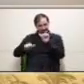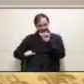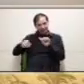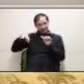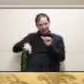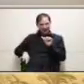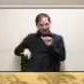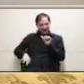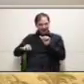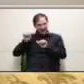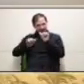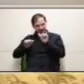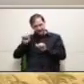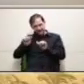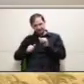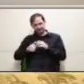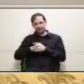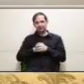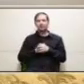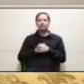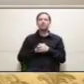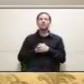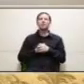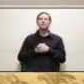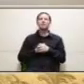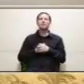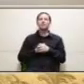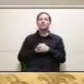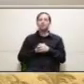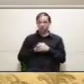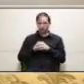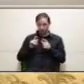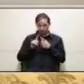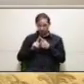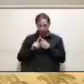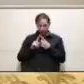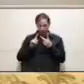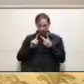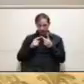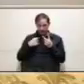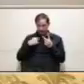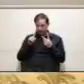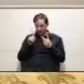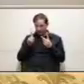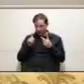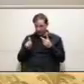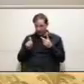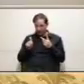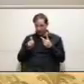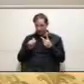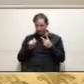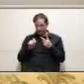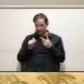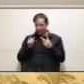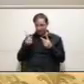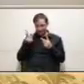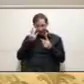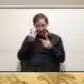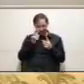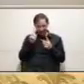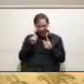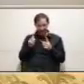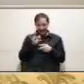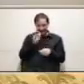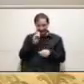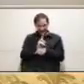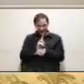Twine. Okay. Then can I get to my question, Chair? Okay, let's hear your question. You've got 30 seconds